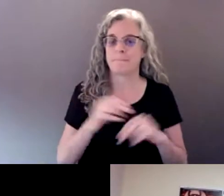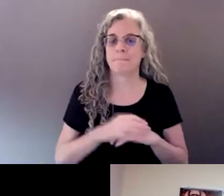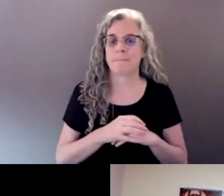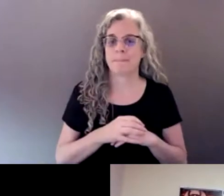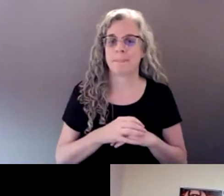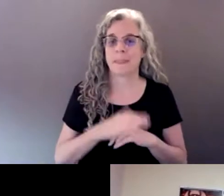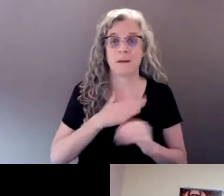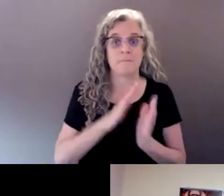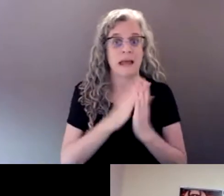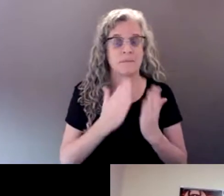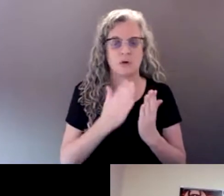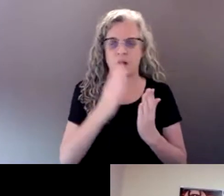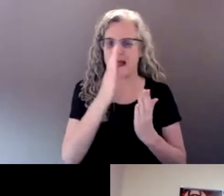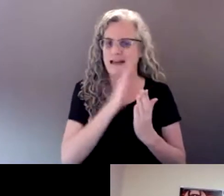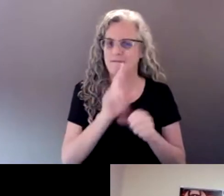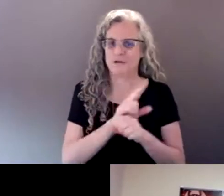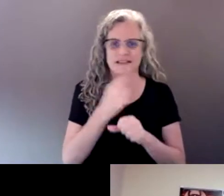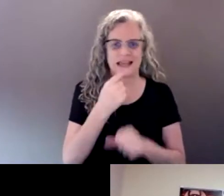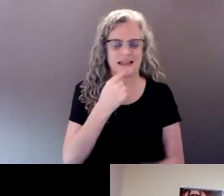in my book, I never use the term anti-Semitism.